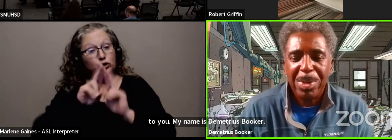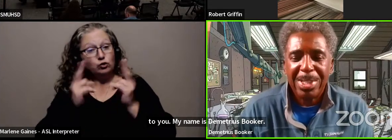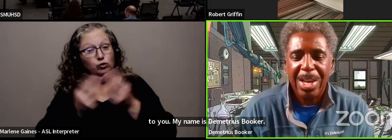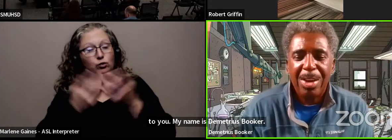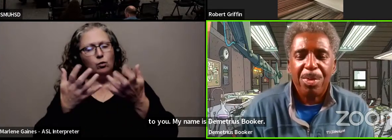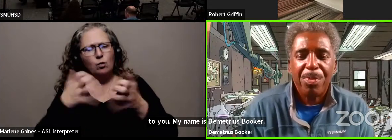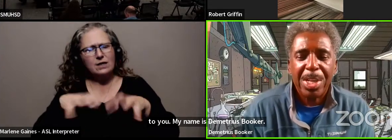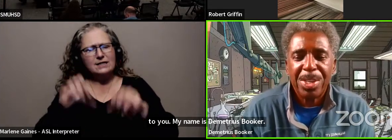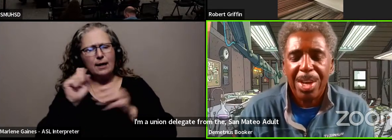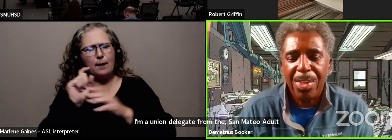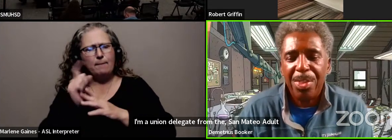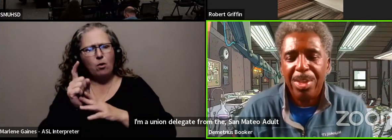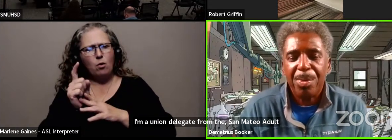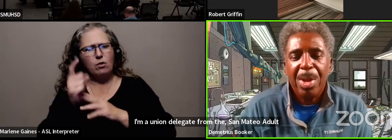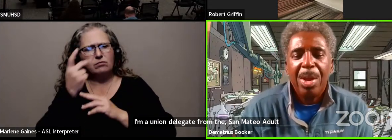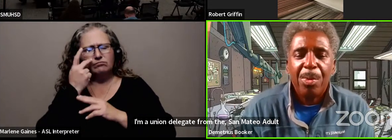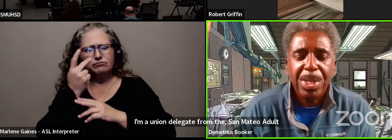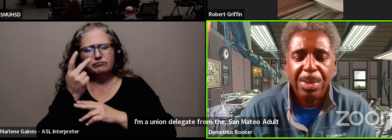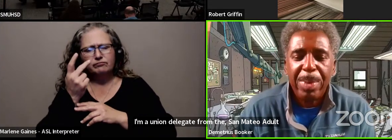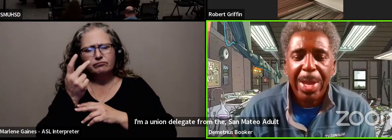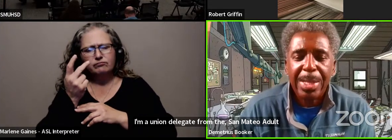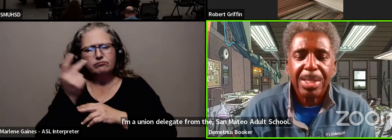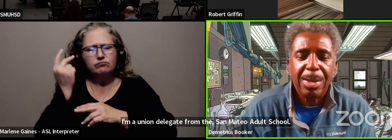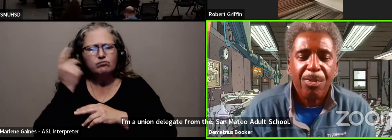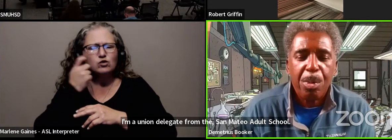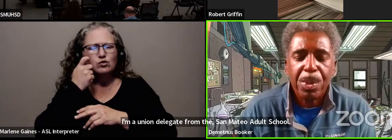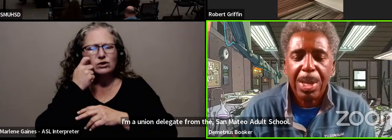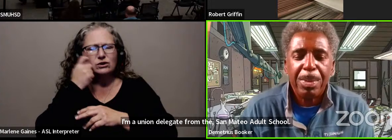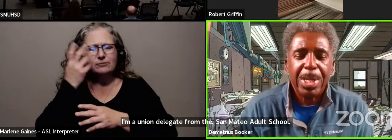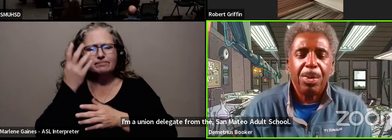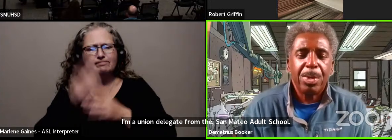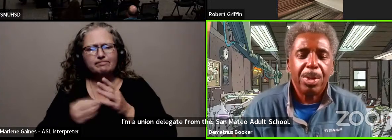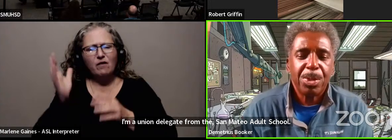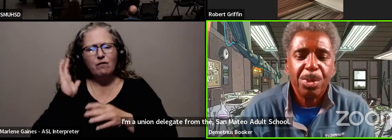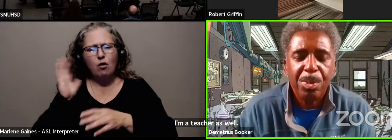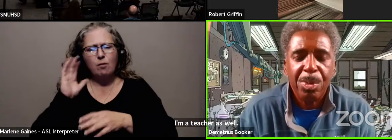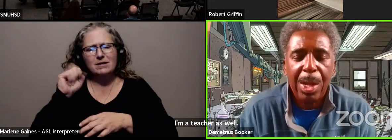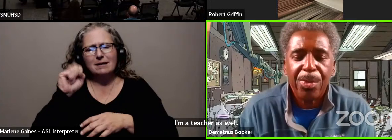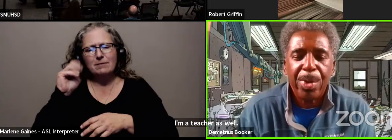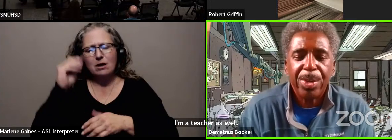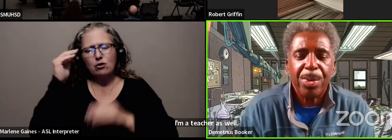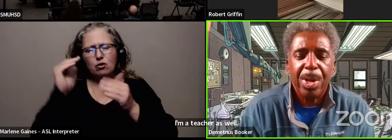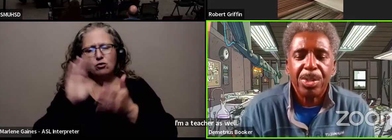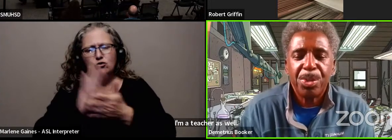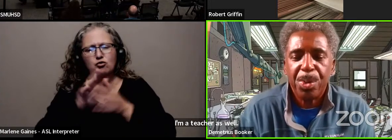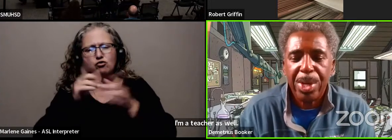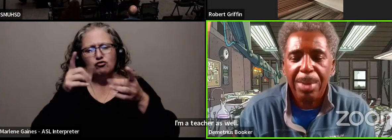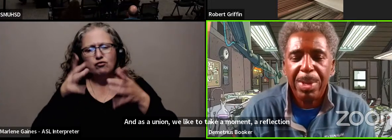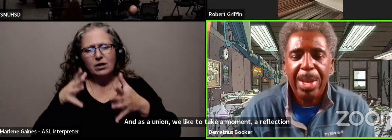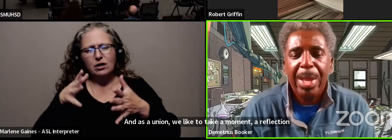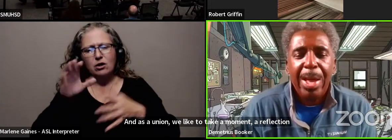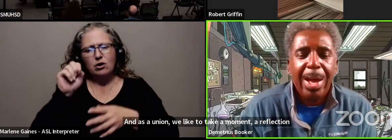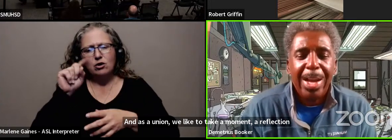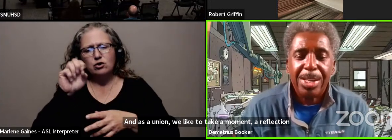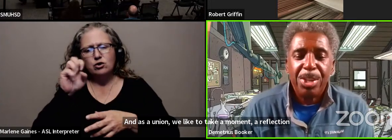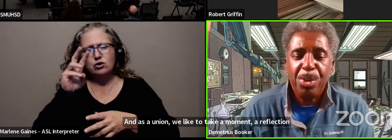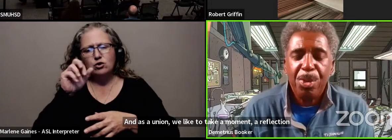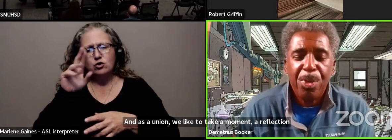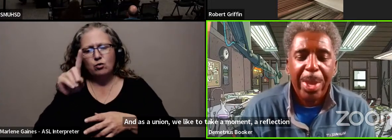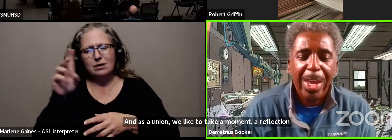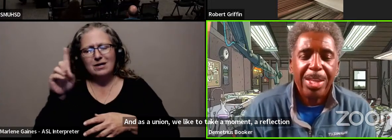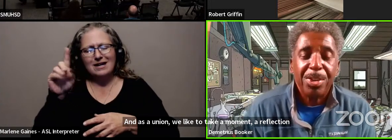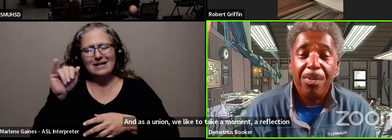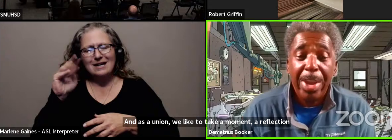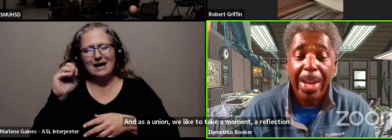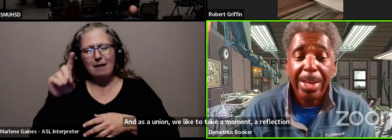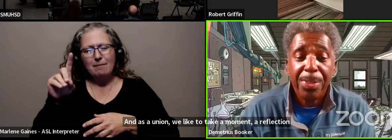take a moment reflection on the recent passing of former San Mateo Adult School Director Stuart Diamond at the